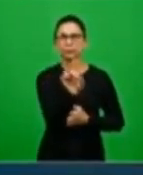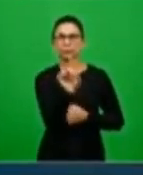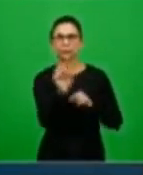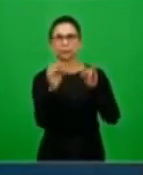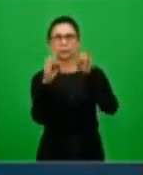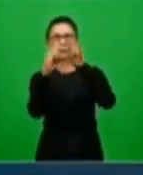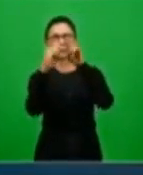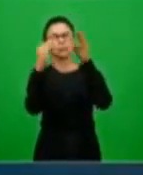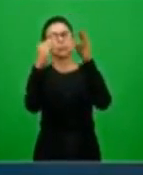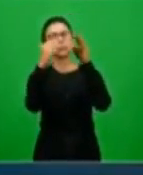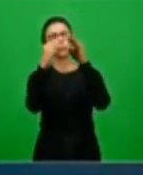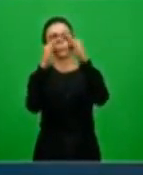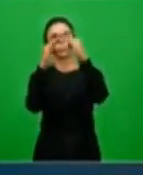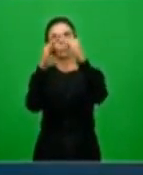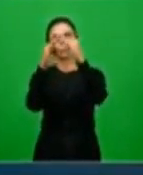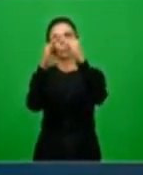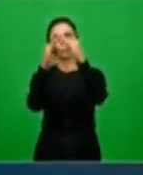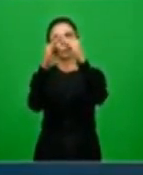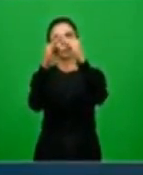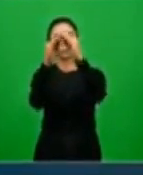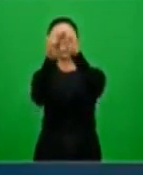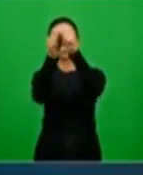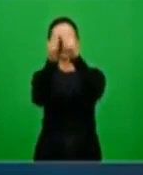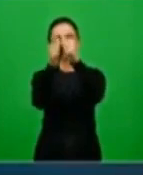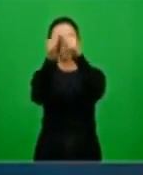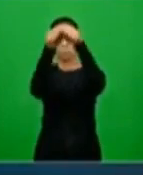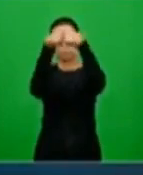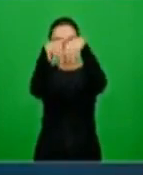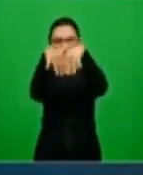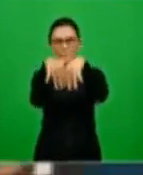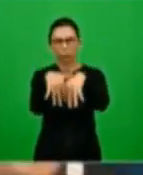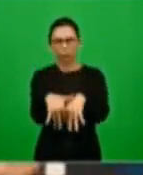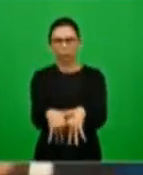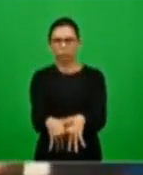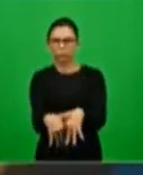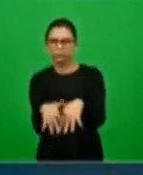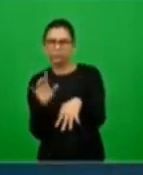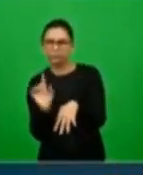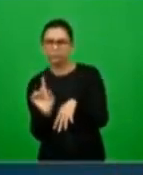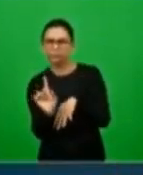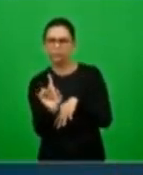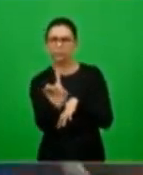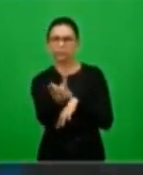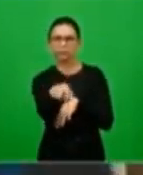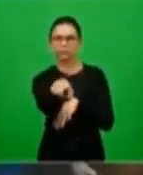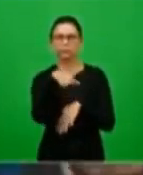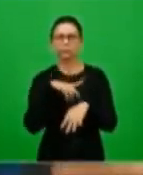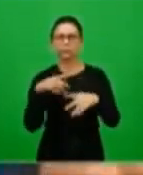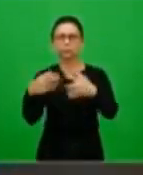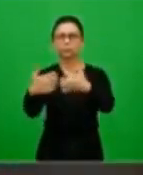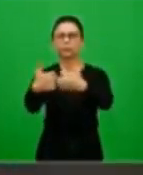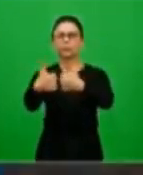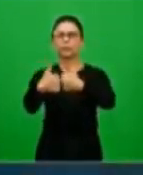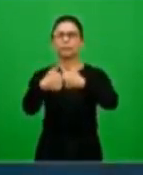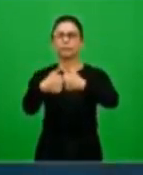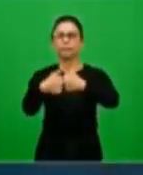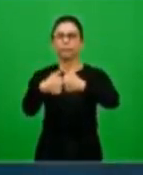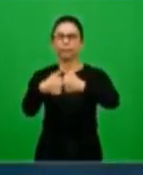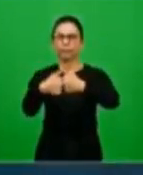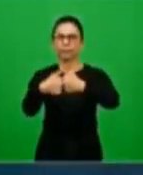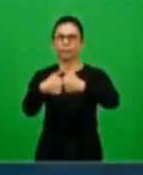He had to go through this big curtain so that he could enter into the Holy of Holies, where